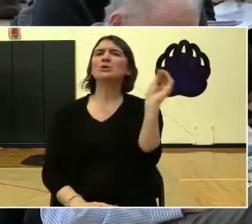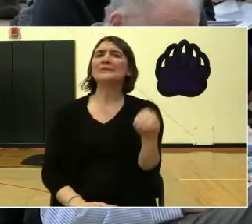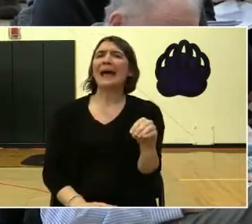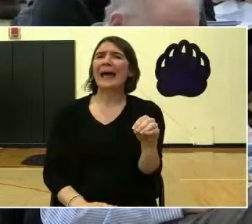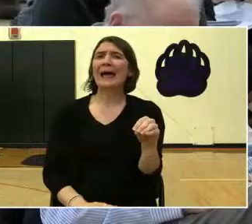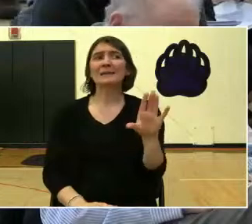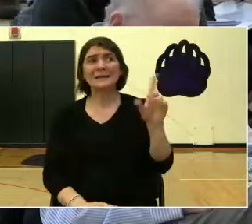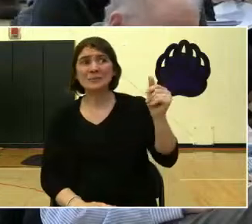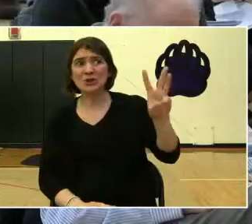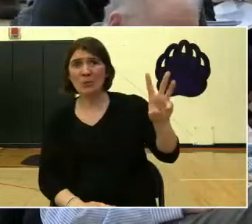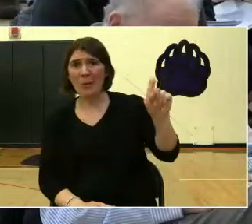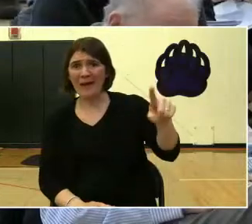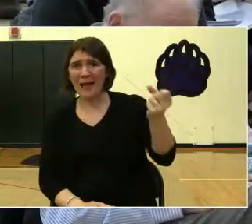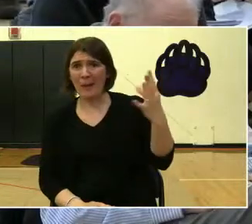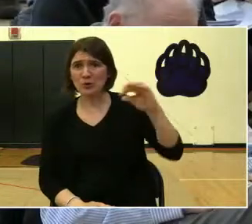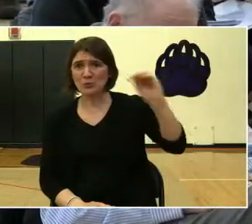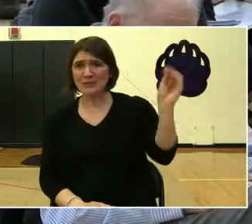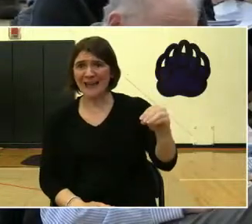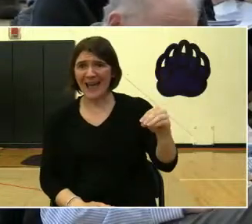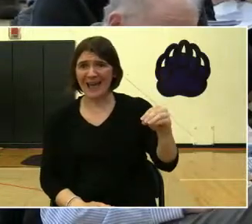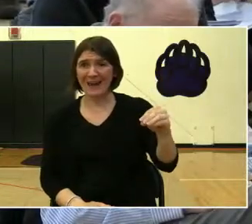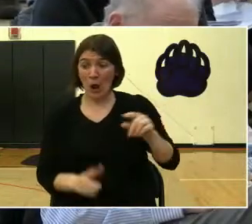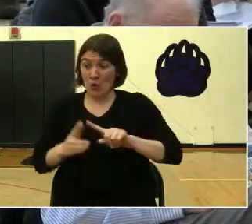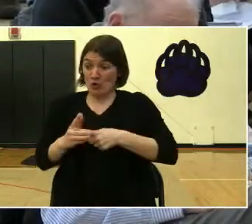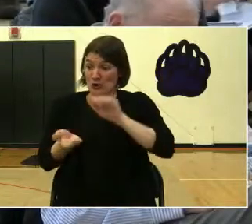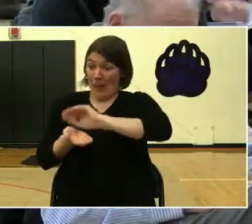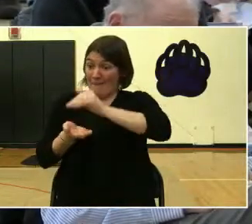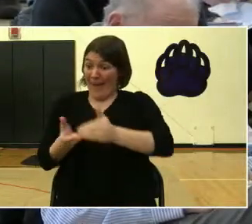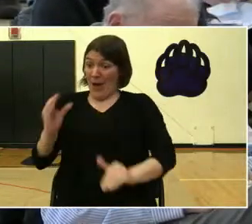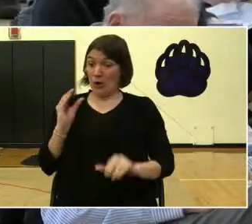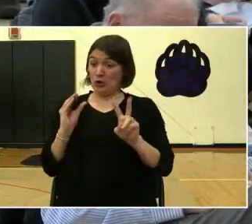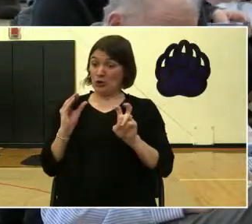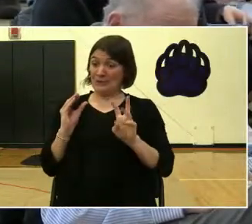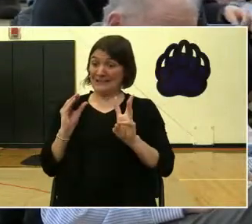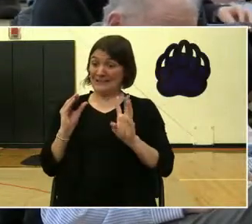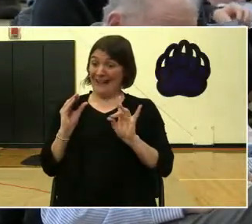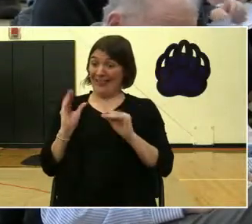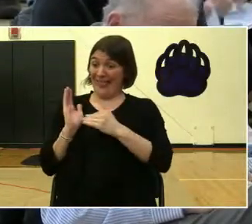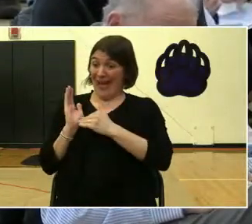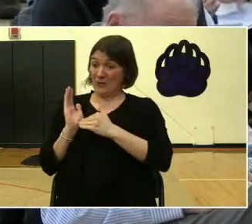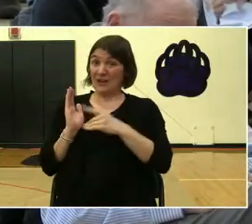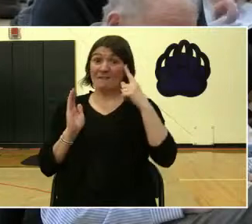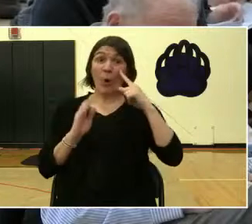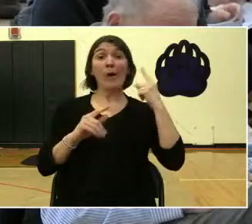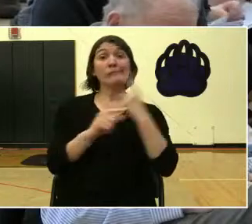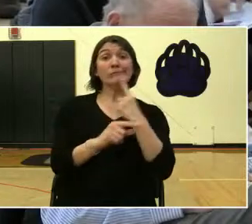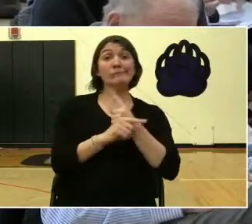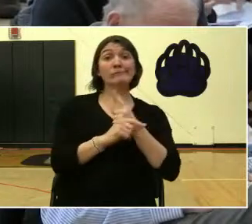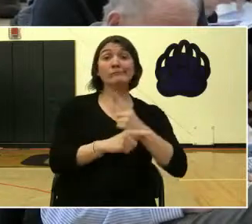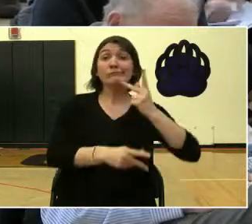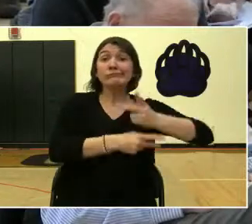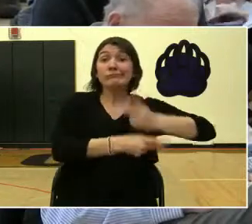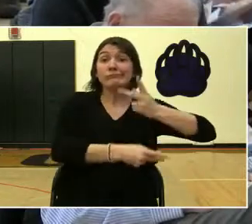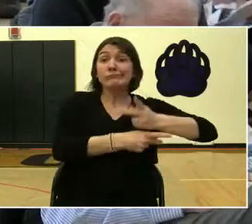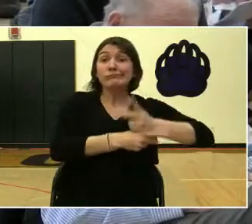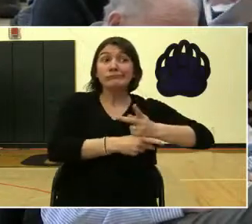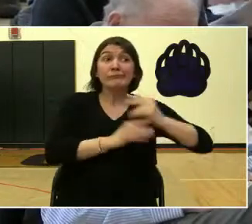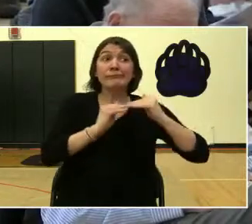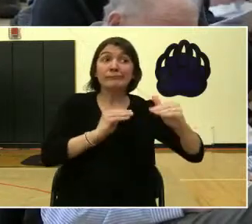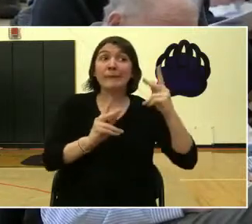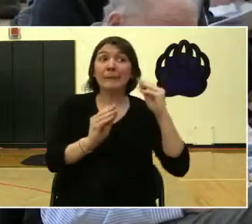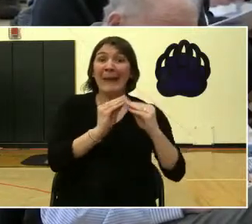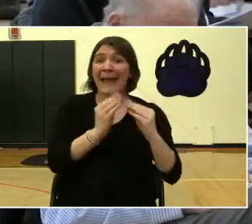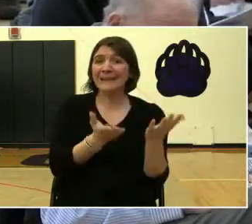from the Department of Public Works of this original amount was for maintenance and we know that